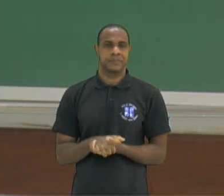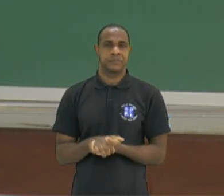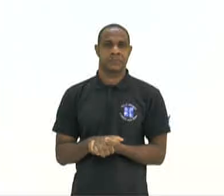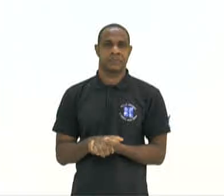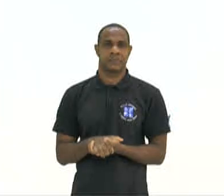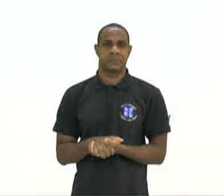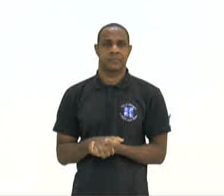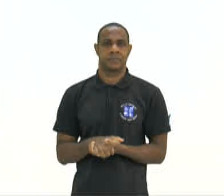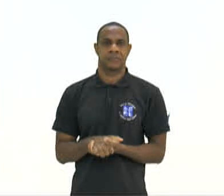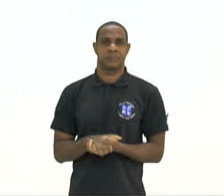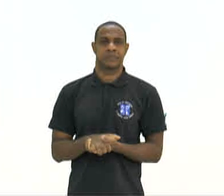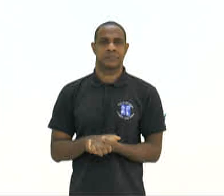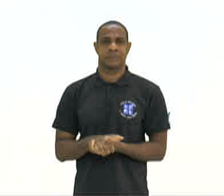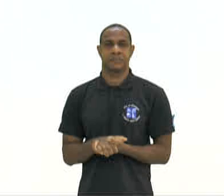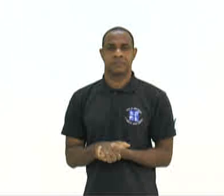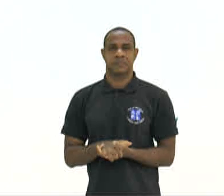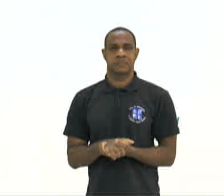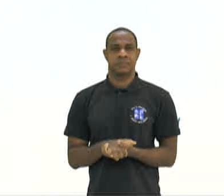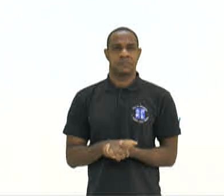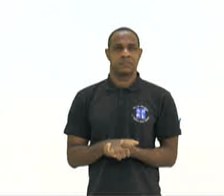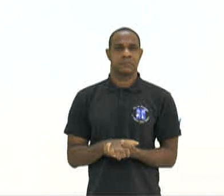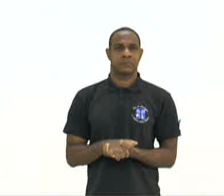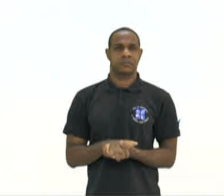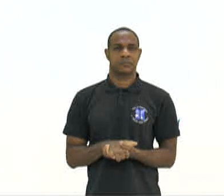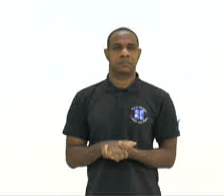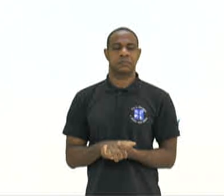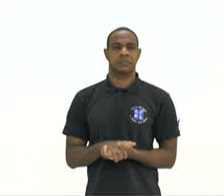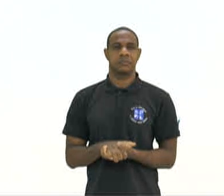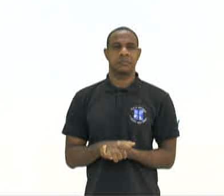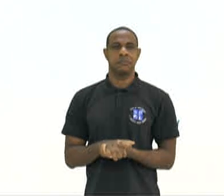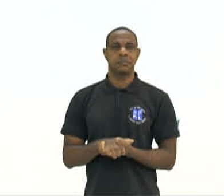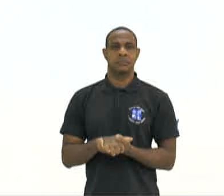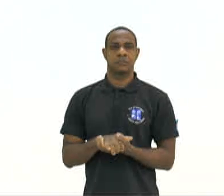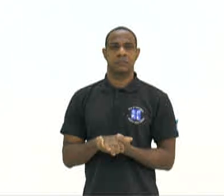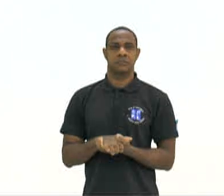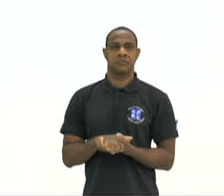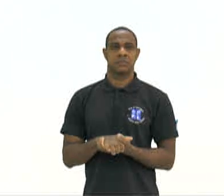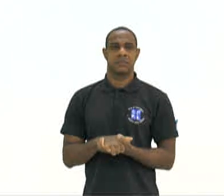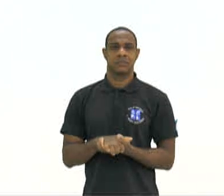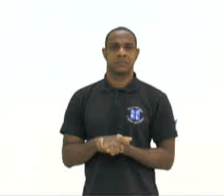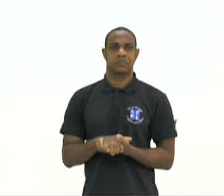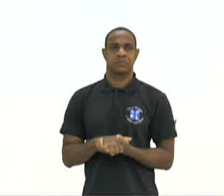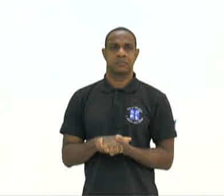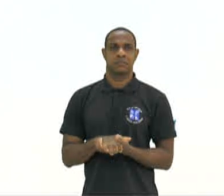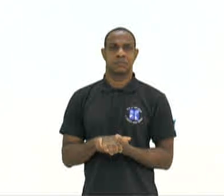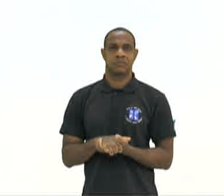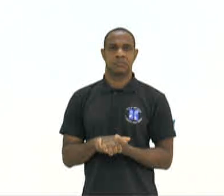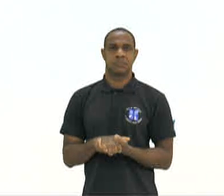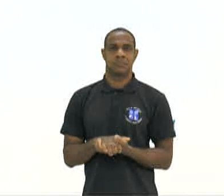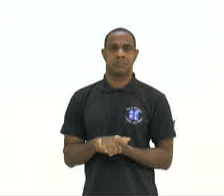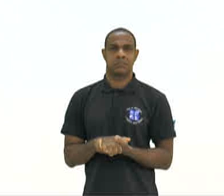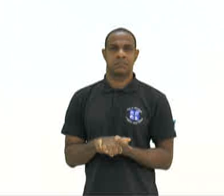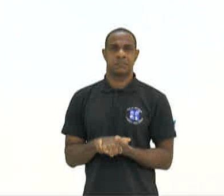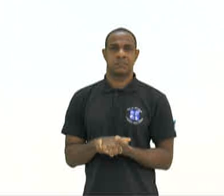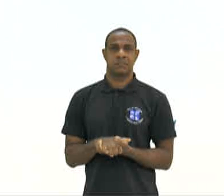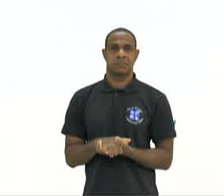Cipsoft. It's one of the oldest MMORPG and was considered